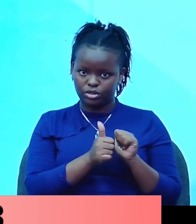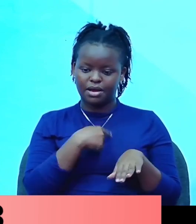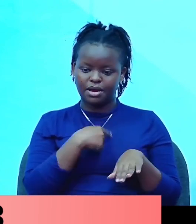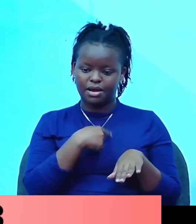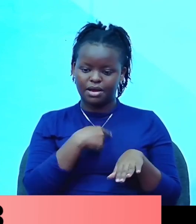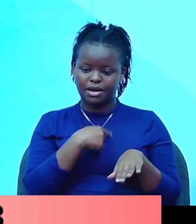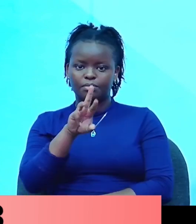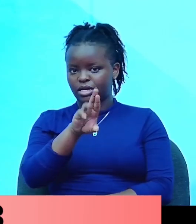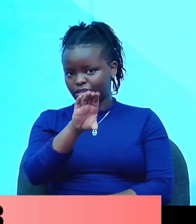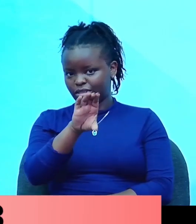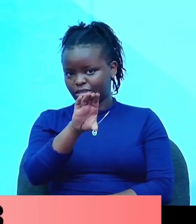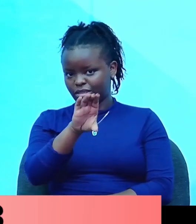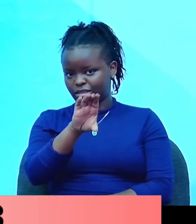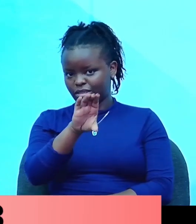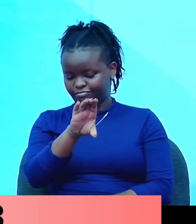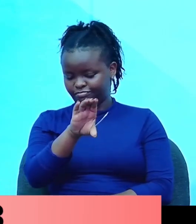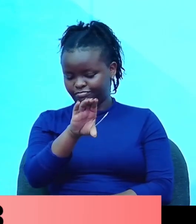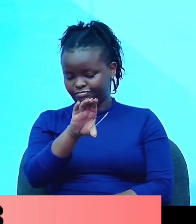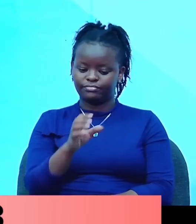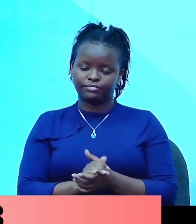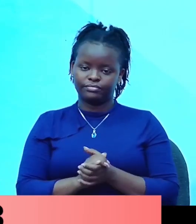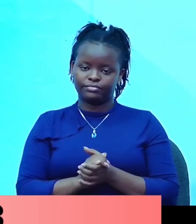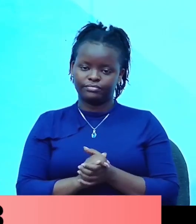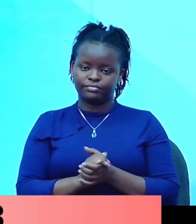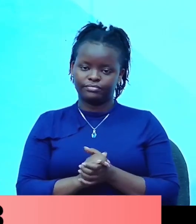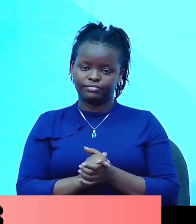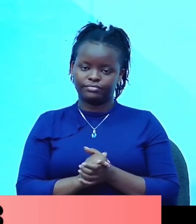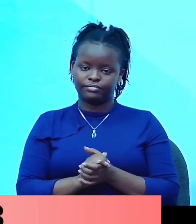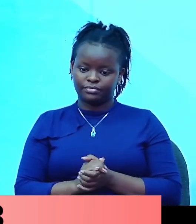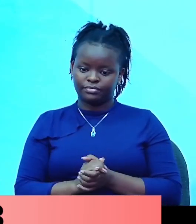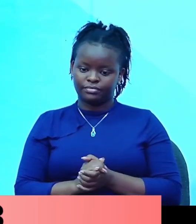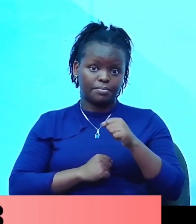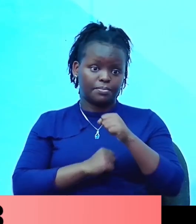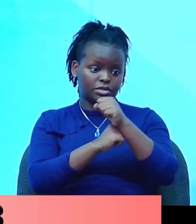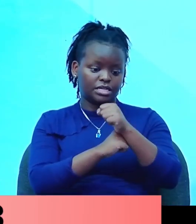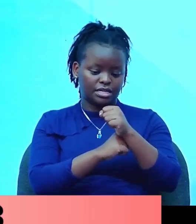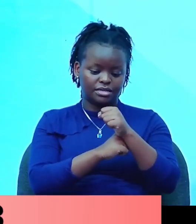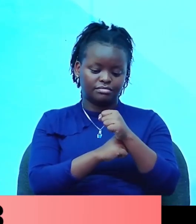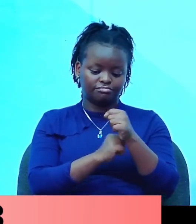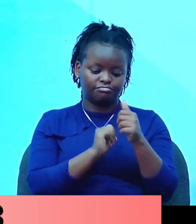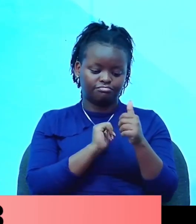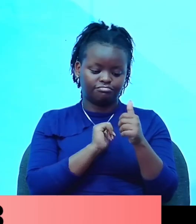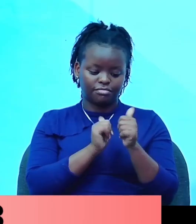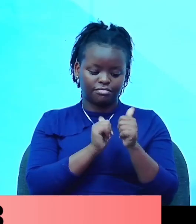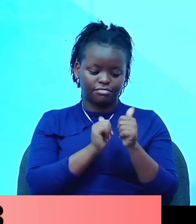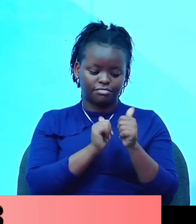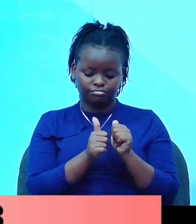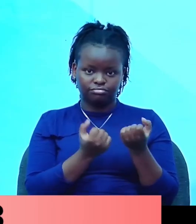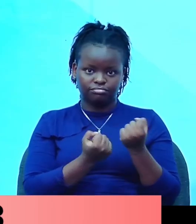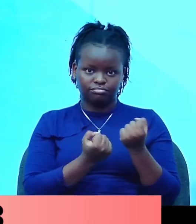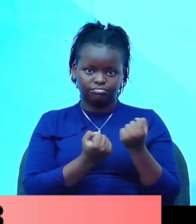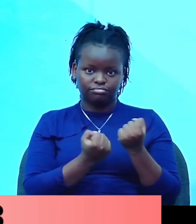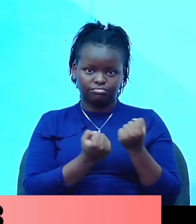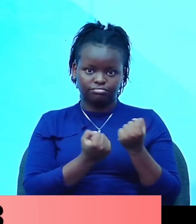Okay. That was in 2003. Yeah. We supported motorsports when we were getting back into WRC and what they needed. So